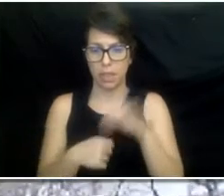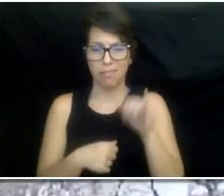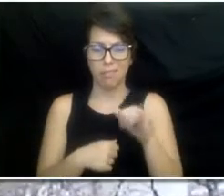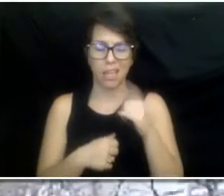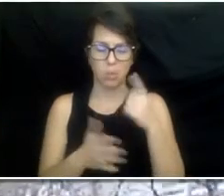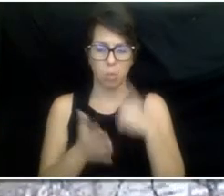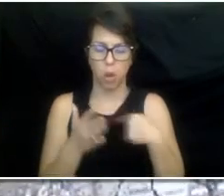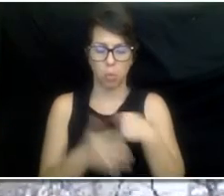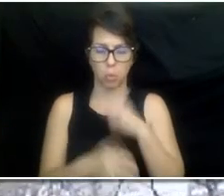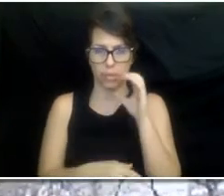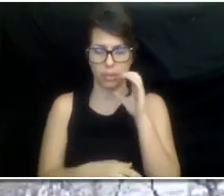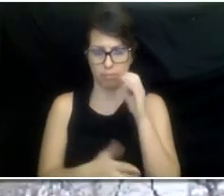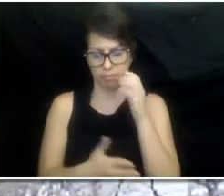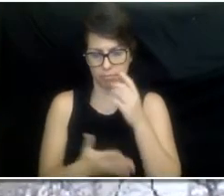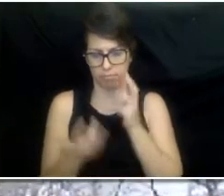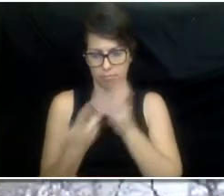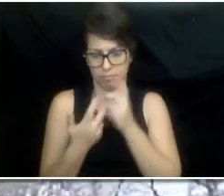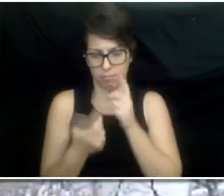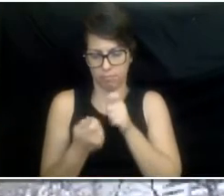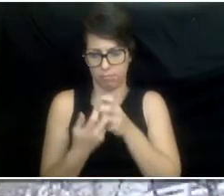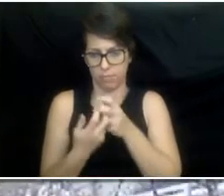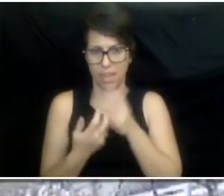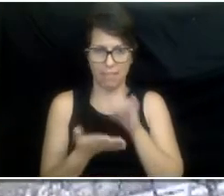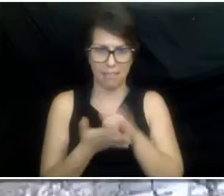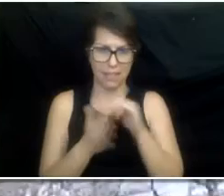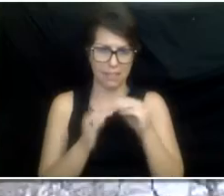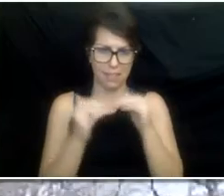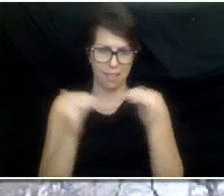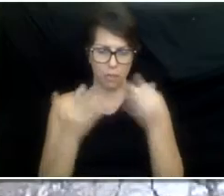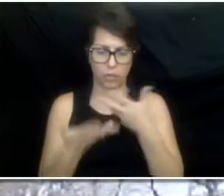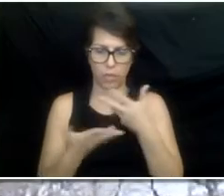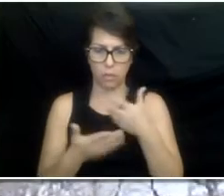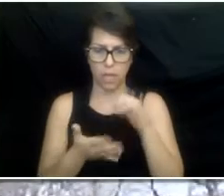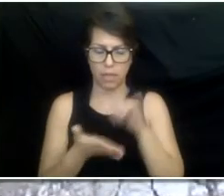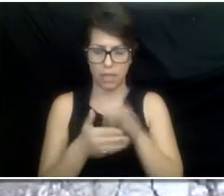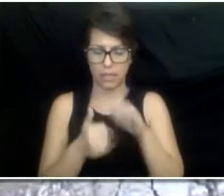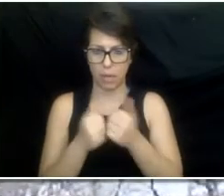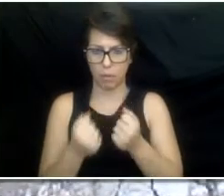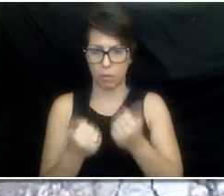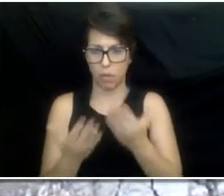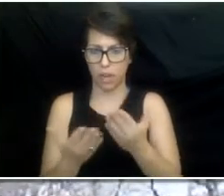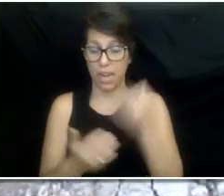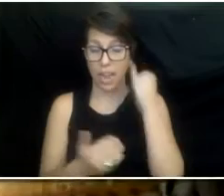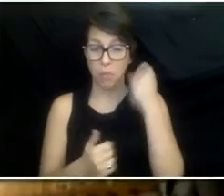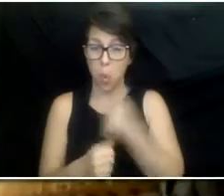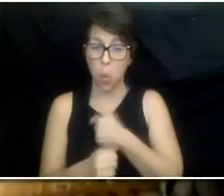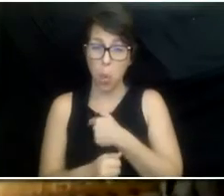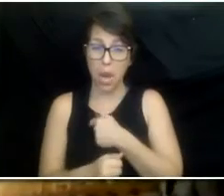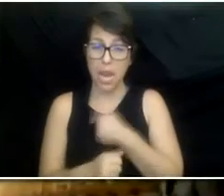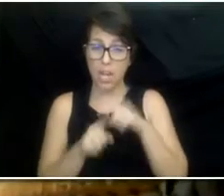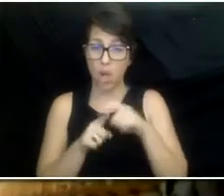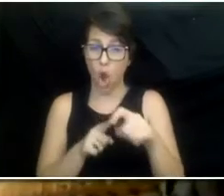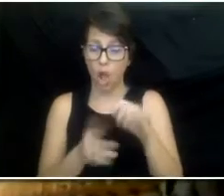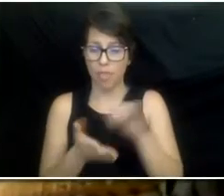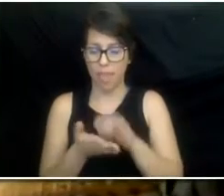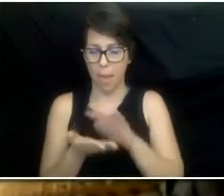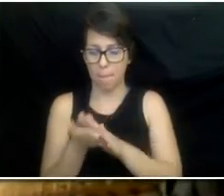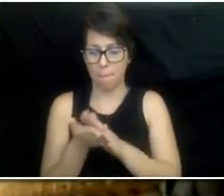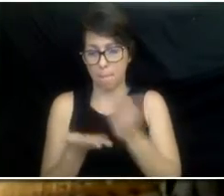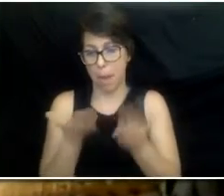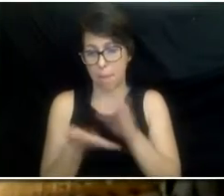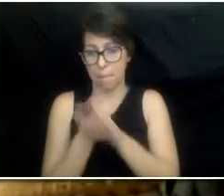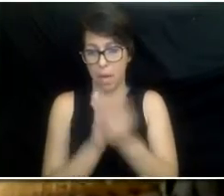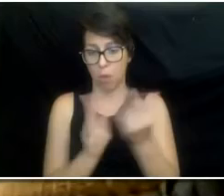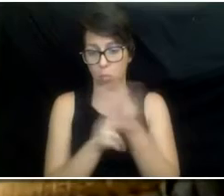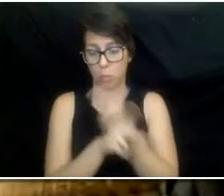ability to tell us what they need and that's what we should be doing right um one of the things I think I think